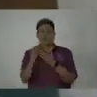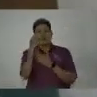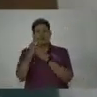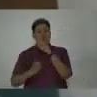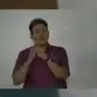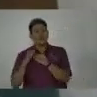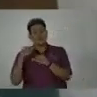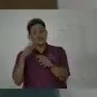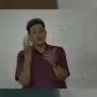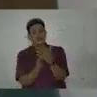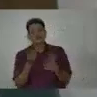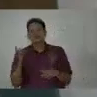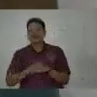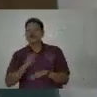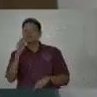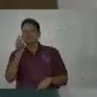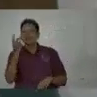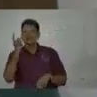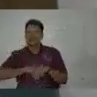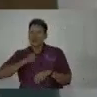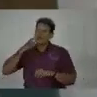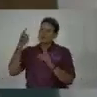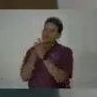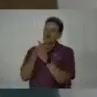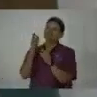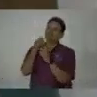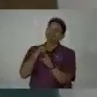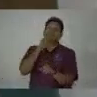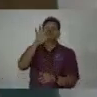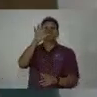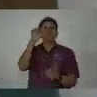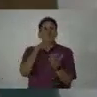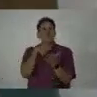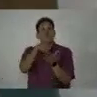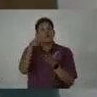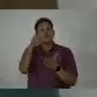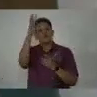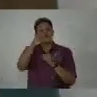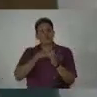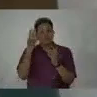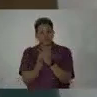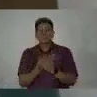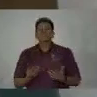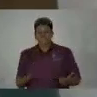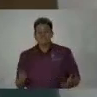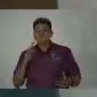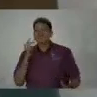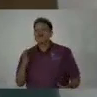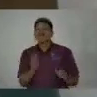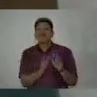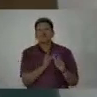imprisonment. And on the second count of assault was fined $500,000 or 6 months. The Firearm